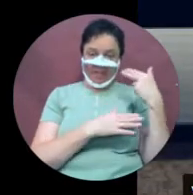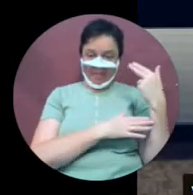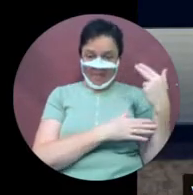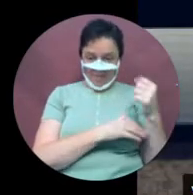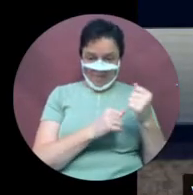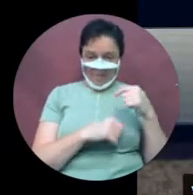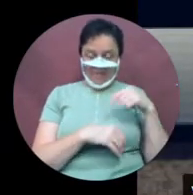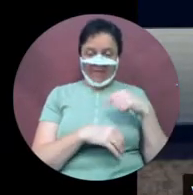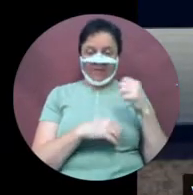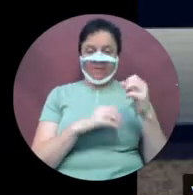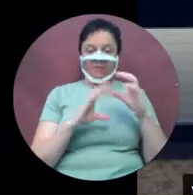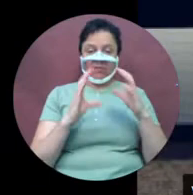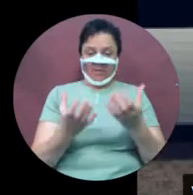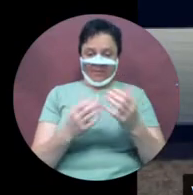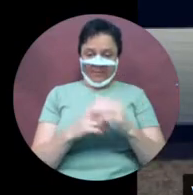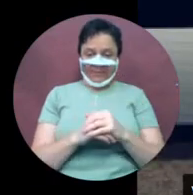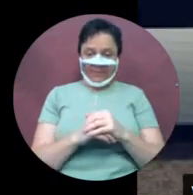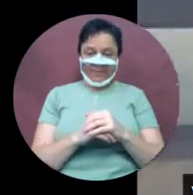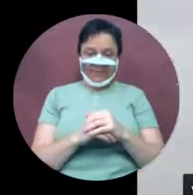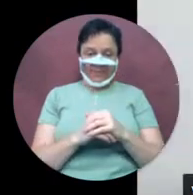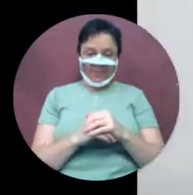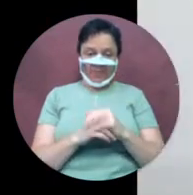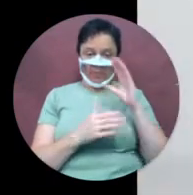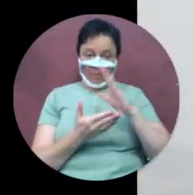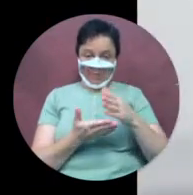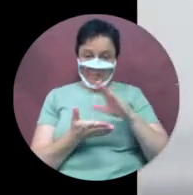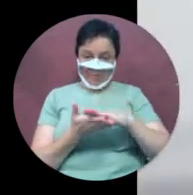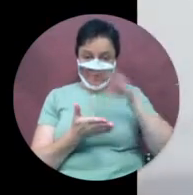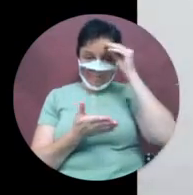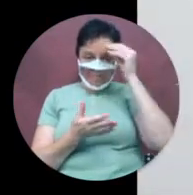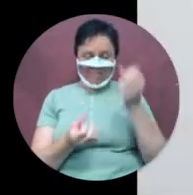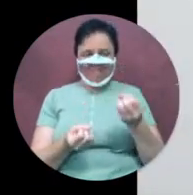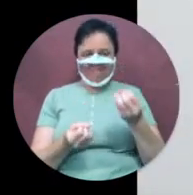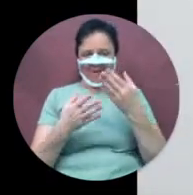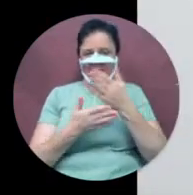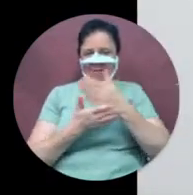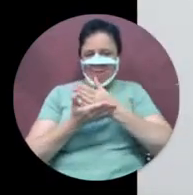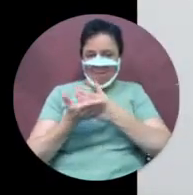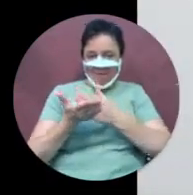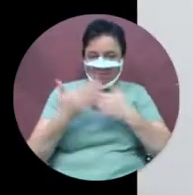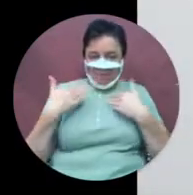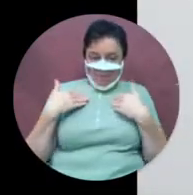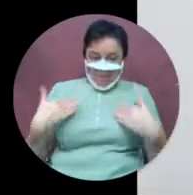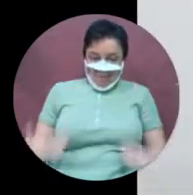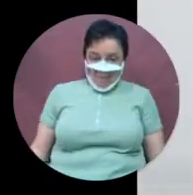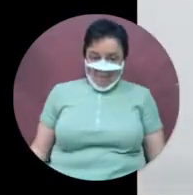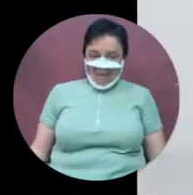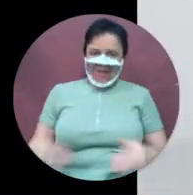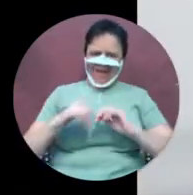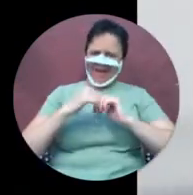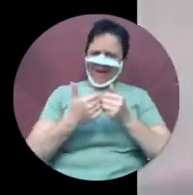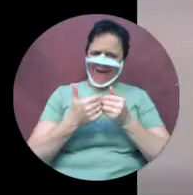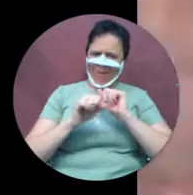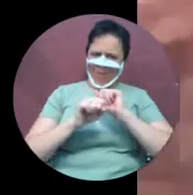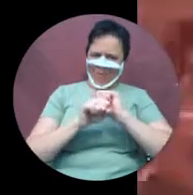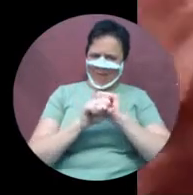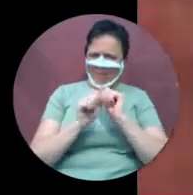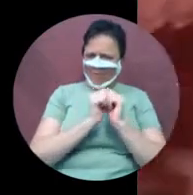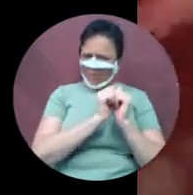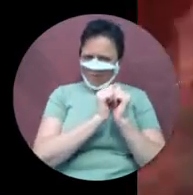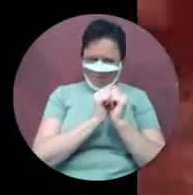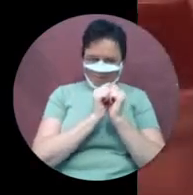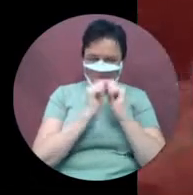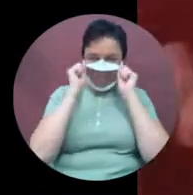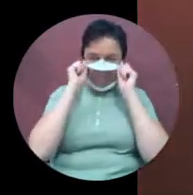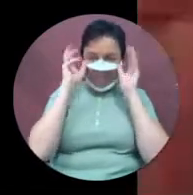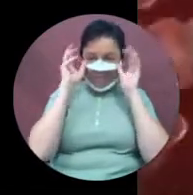you're going to be learning about the human body. You're going to be learning about the body systems and how they work together in an incredible and amazing